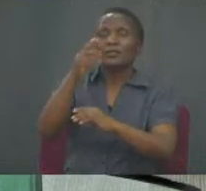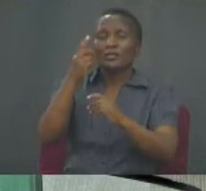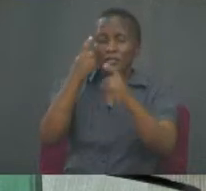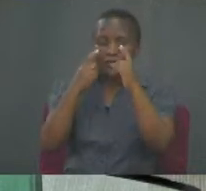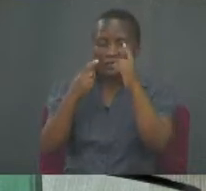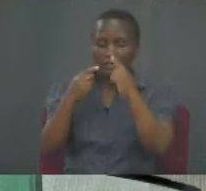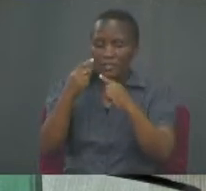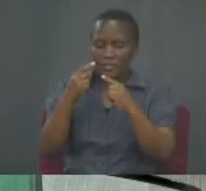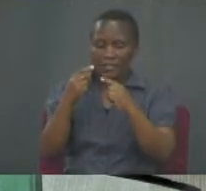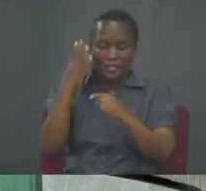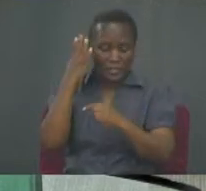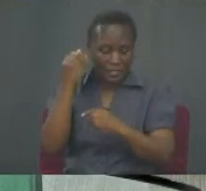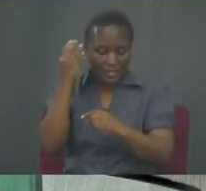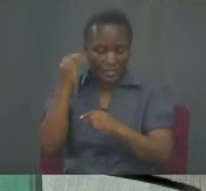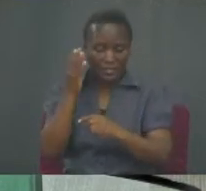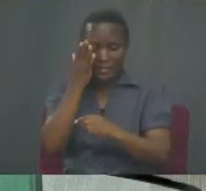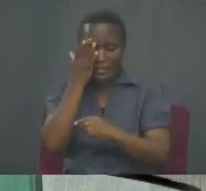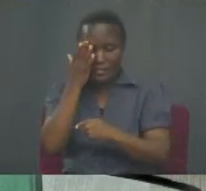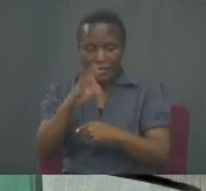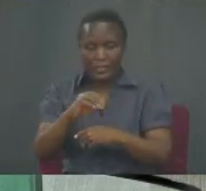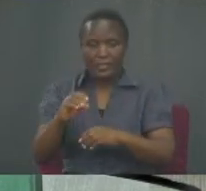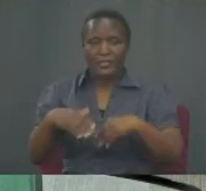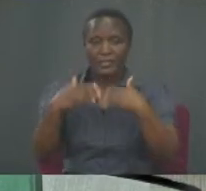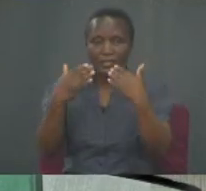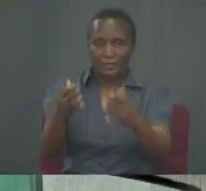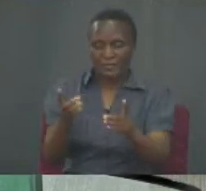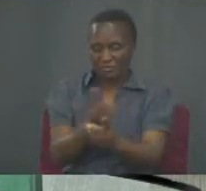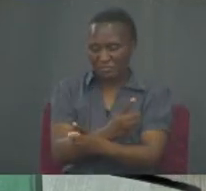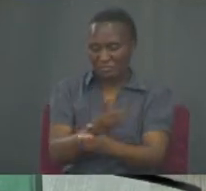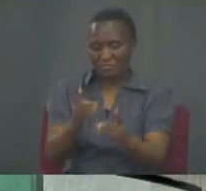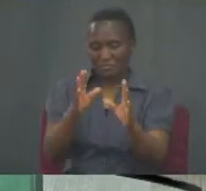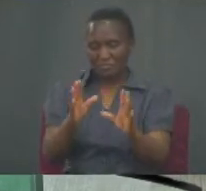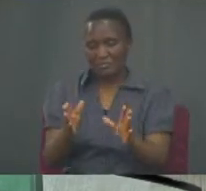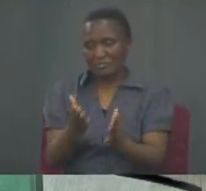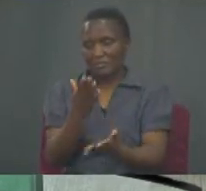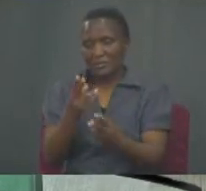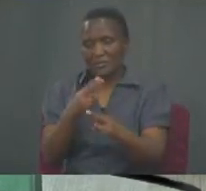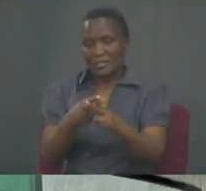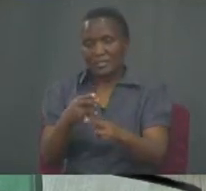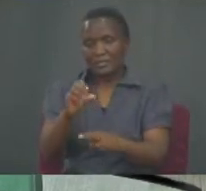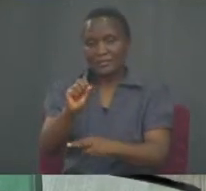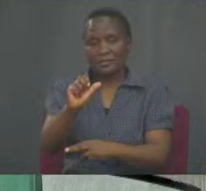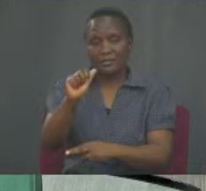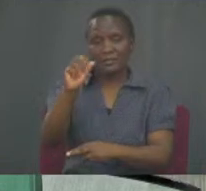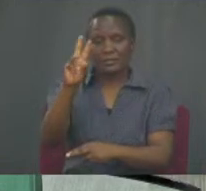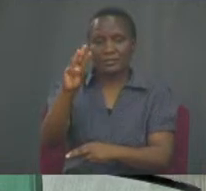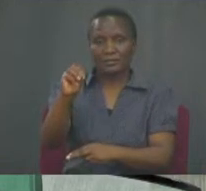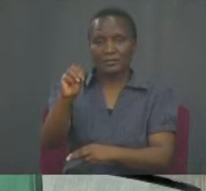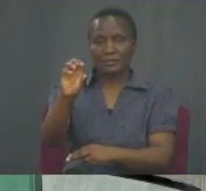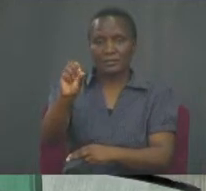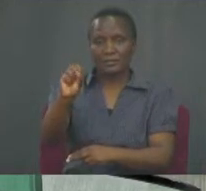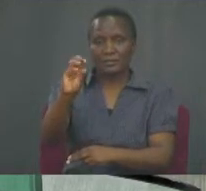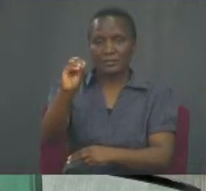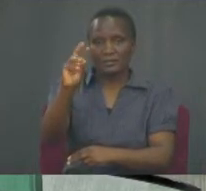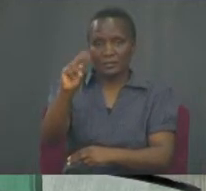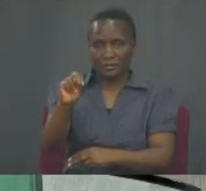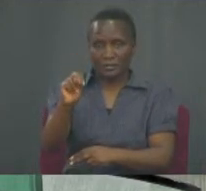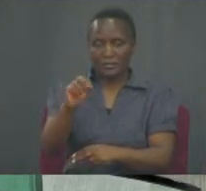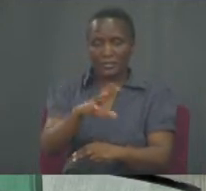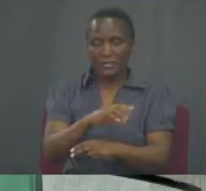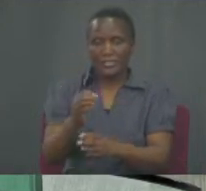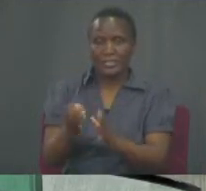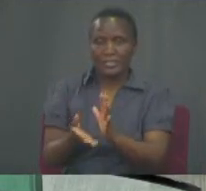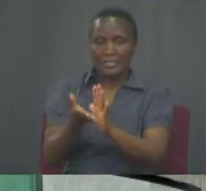he raises up a deliverer. Let's give him a name, Samson. And that deliverer rises, he